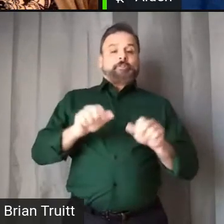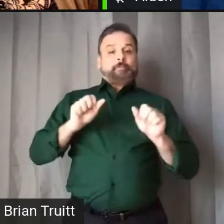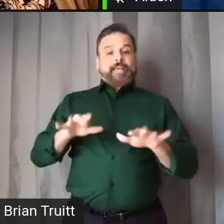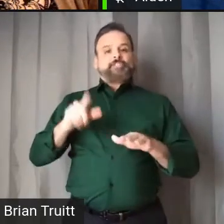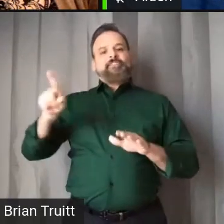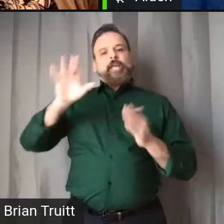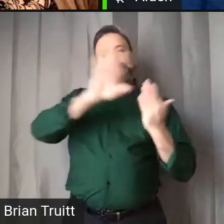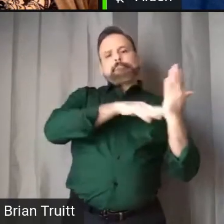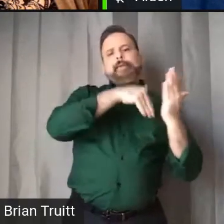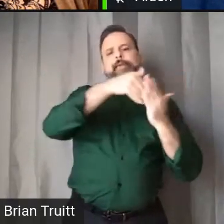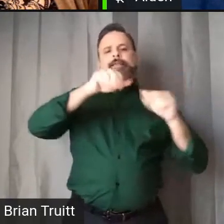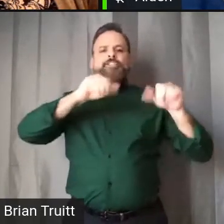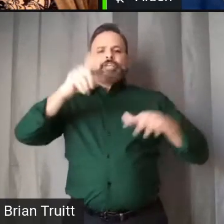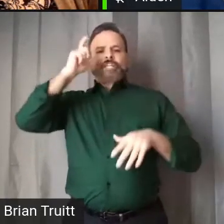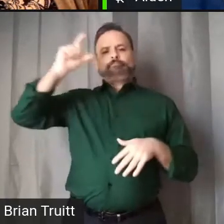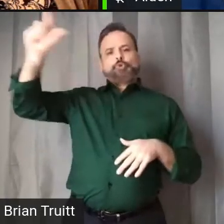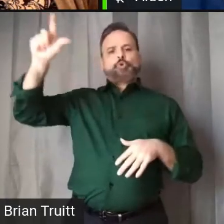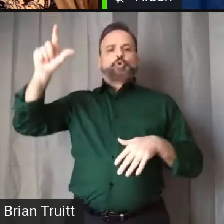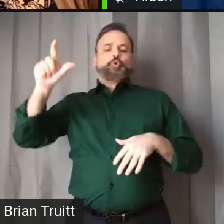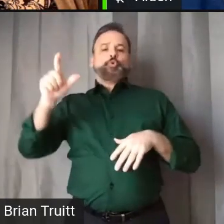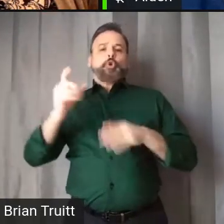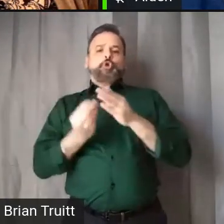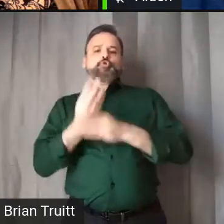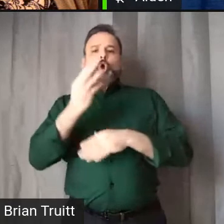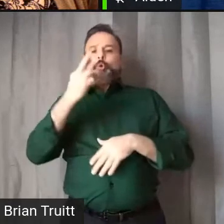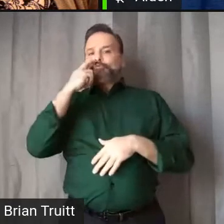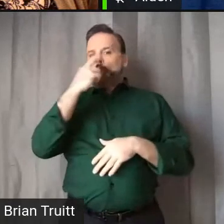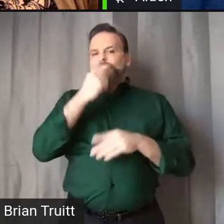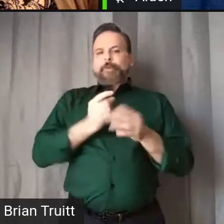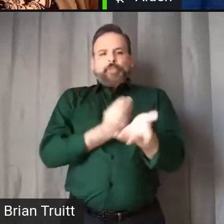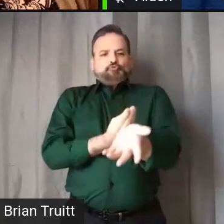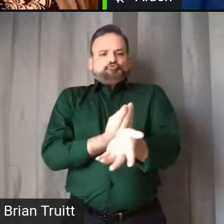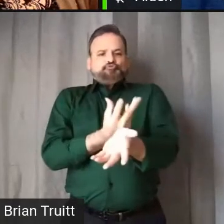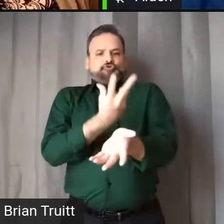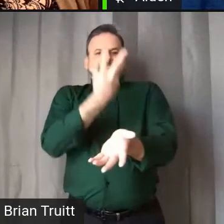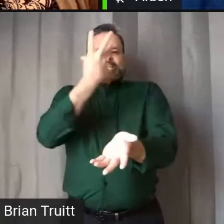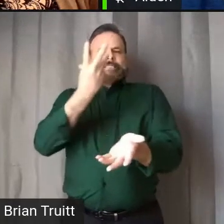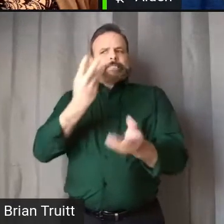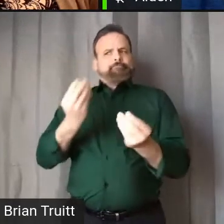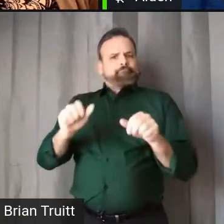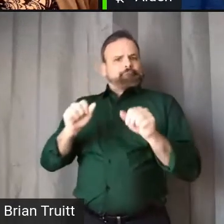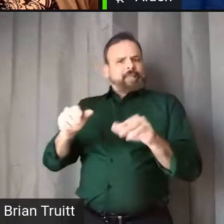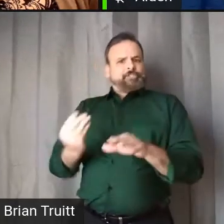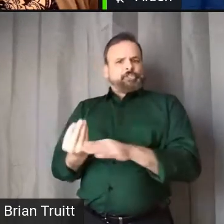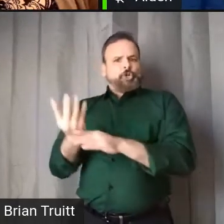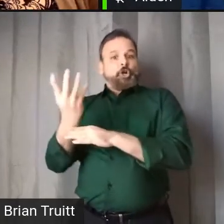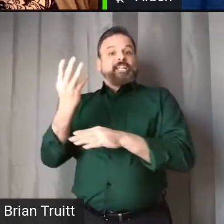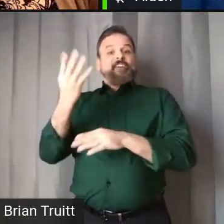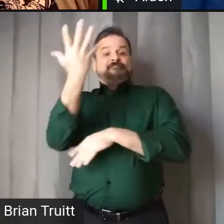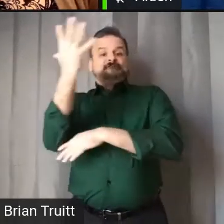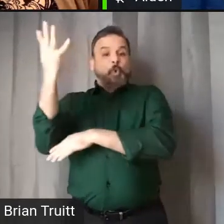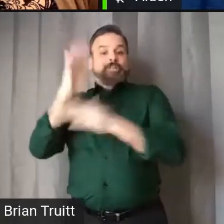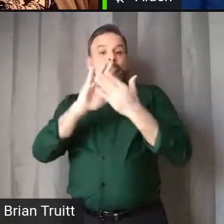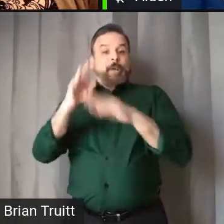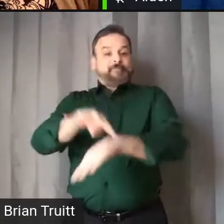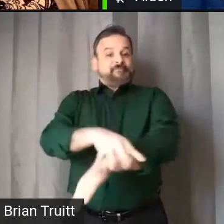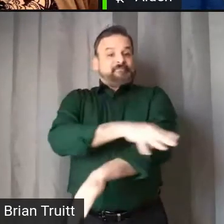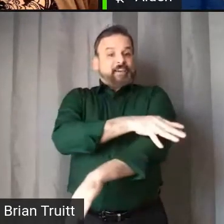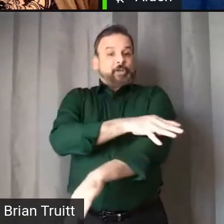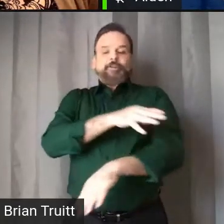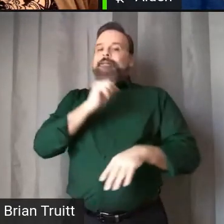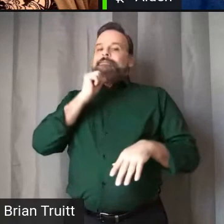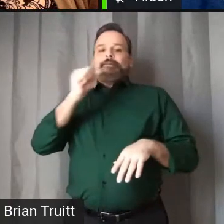enchanted moons. They're the ones growing roses from their wrists, ruling enchanted gardens. They're the ones turning forests to feathers. So they're not peripheral